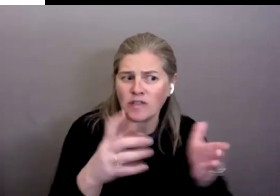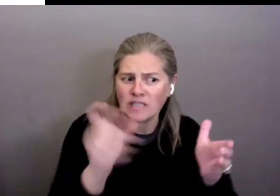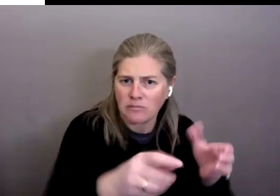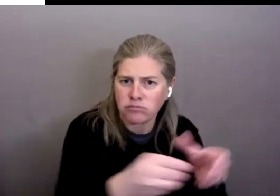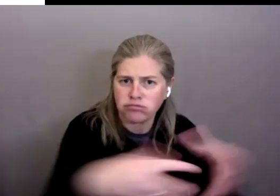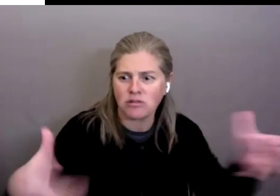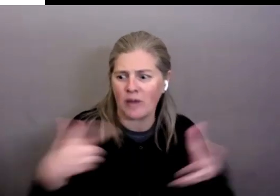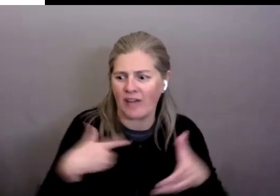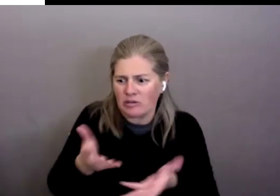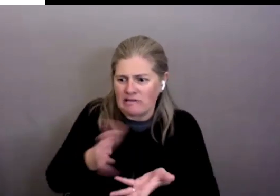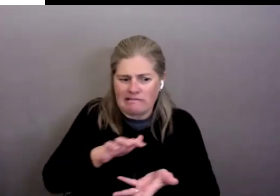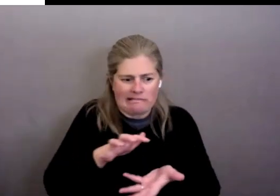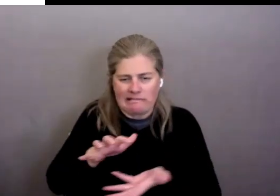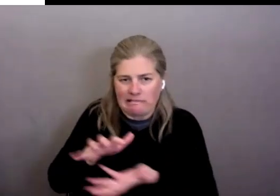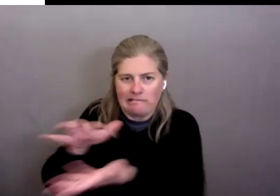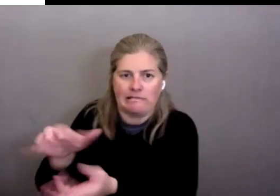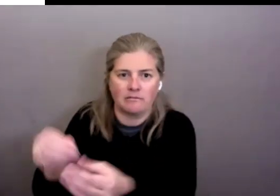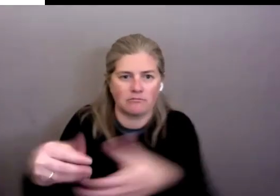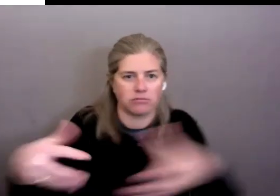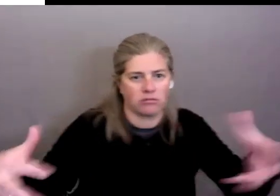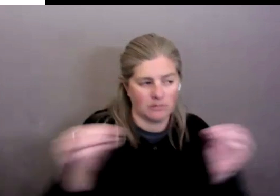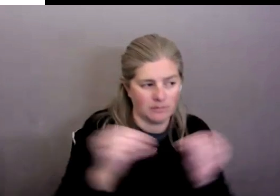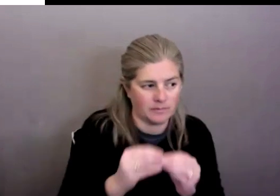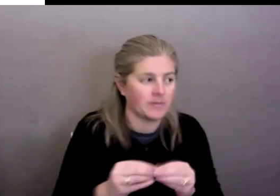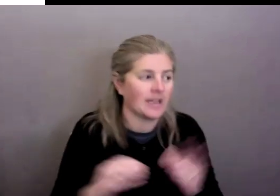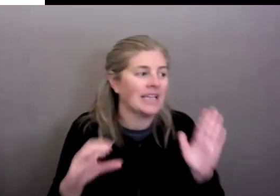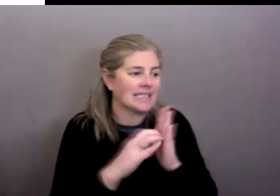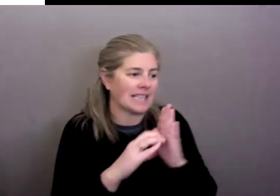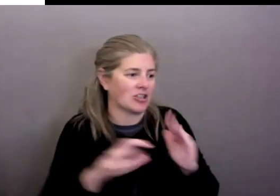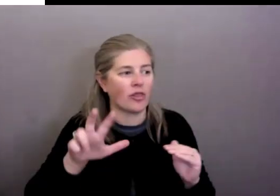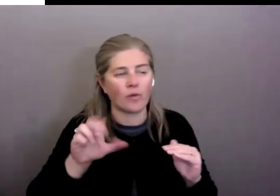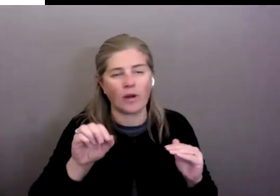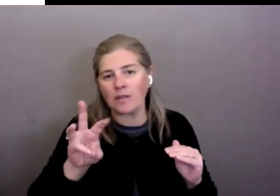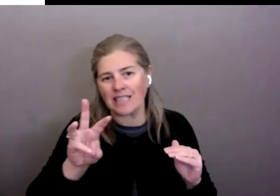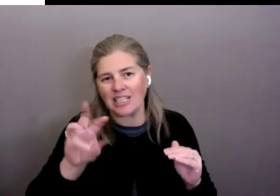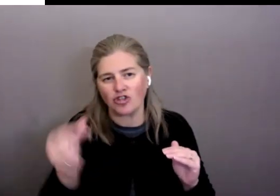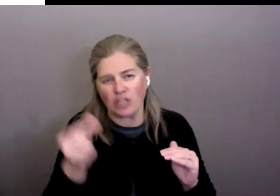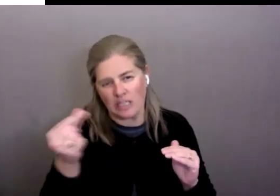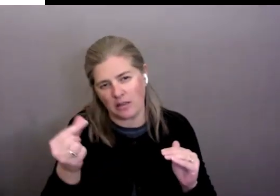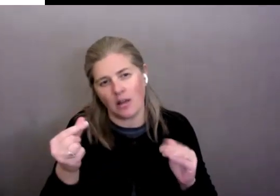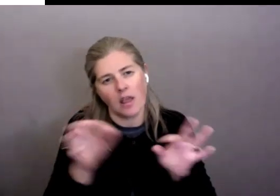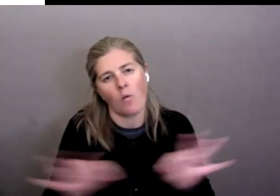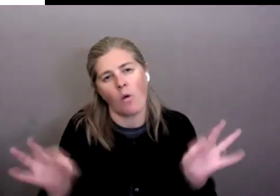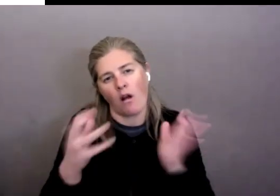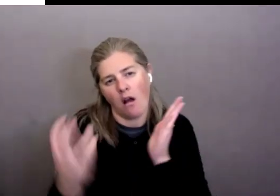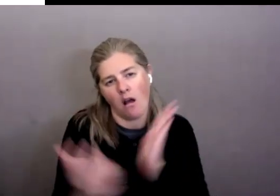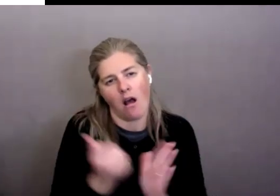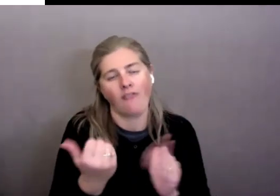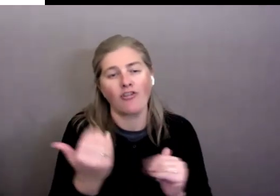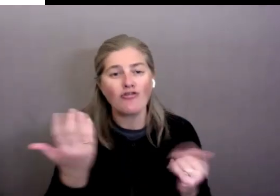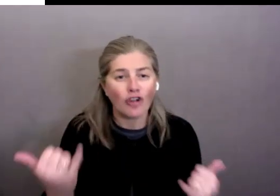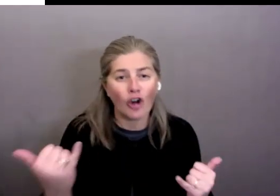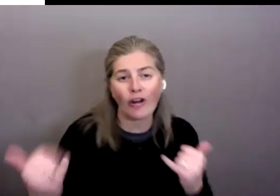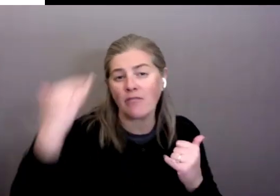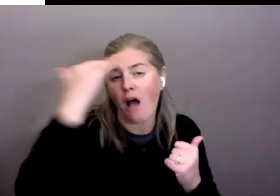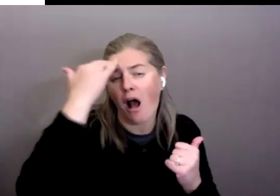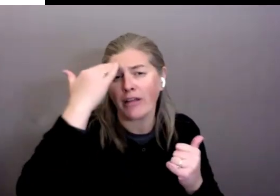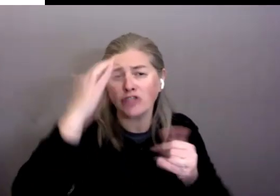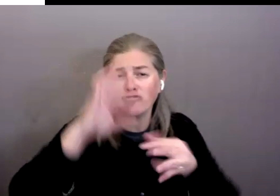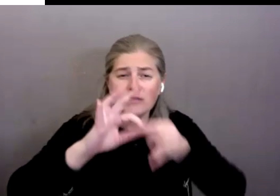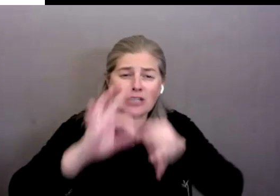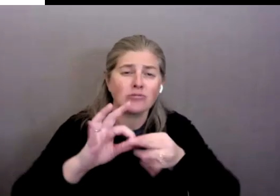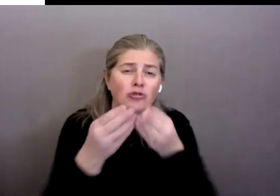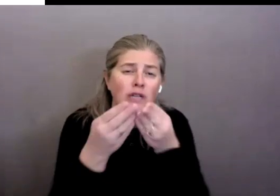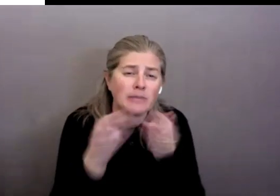Sections 212 and 306G highlight the importance of leveraging existing knowledge, expertise, and relationships to expand the reach of the